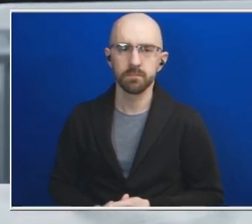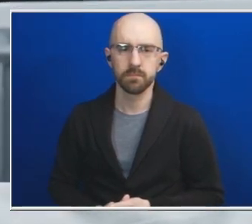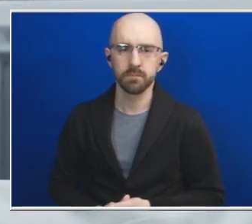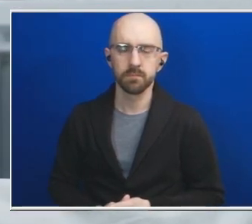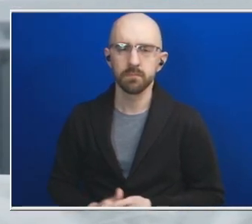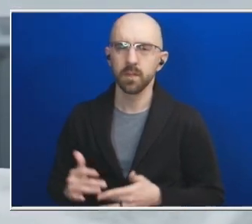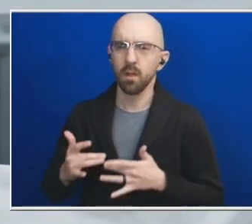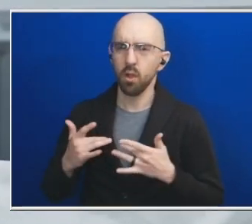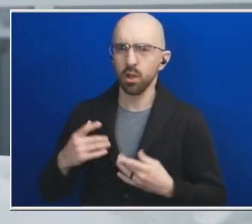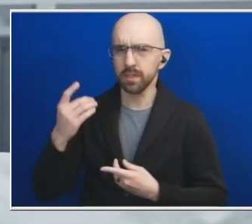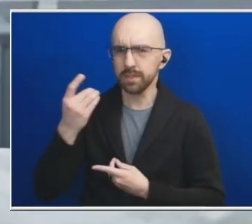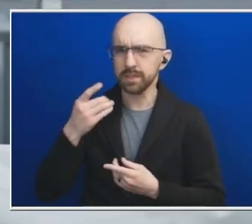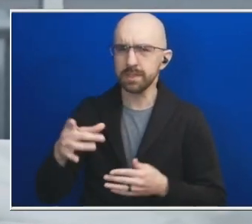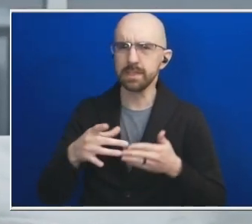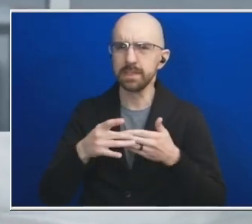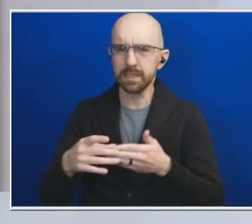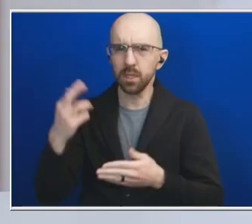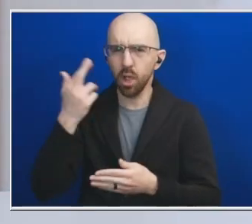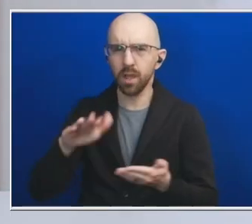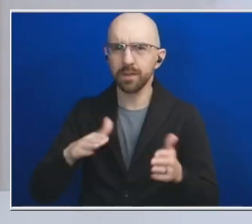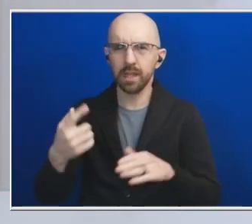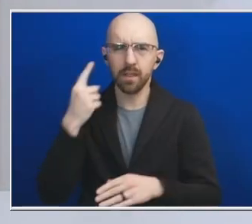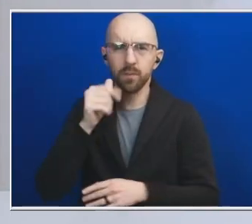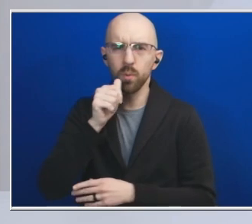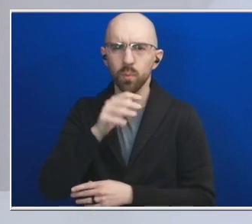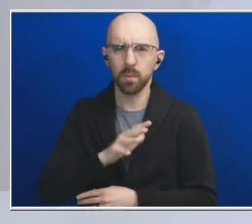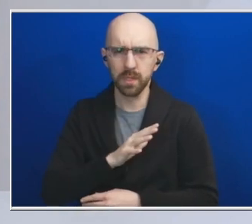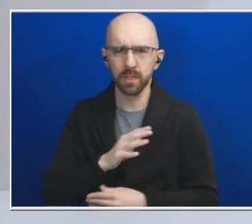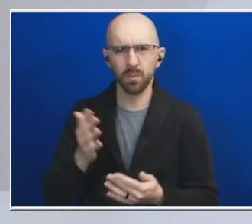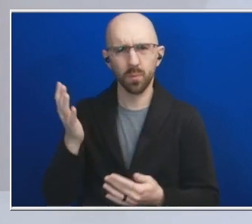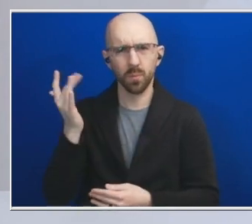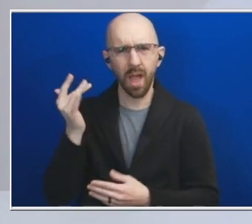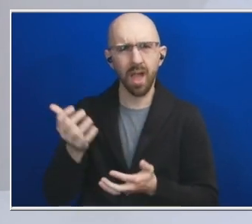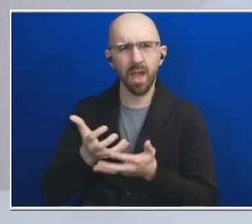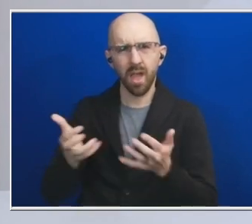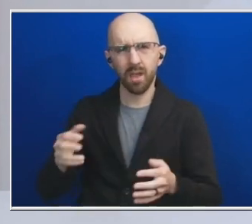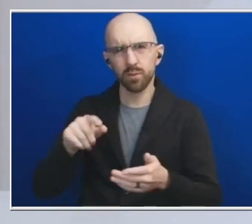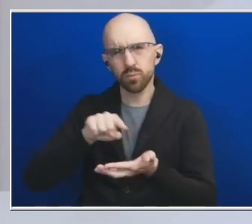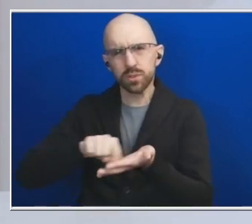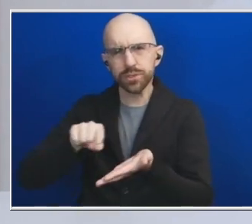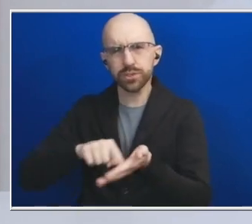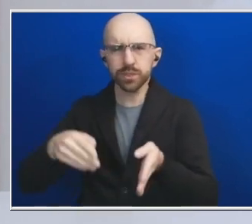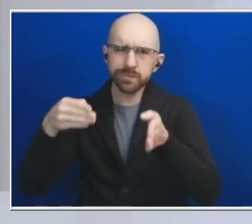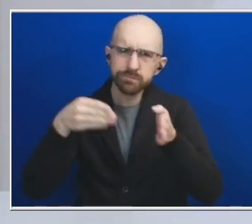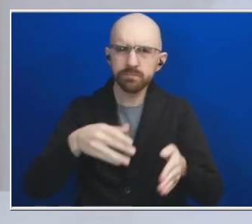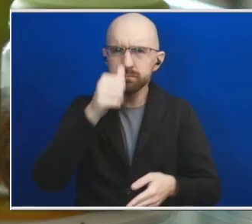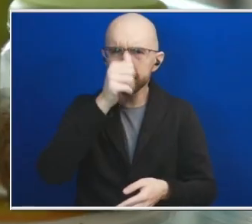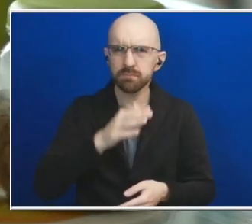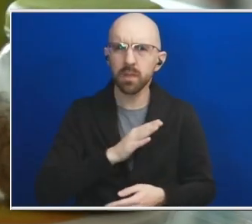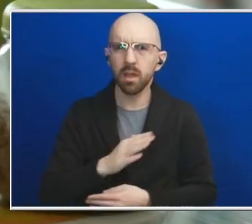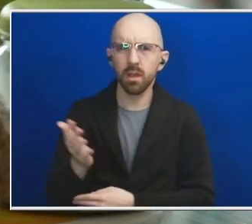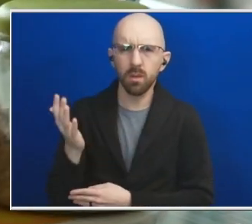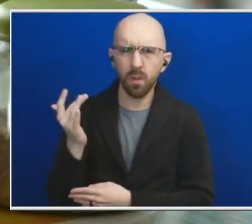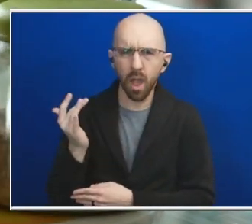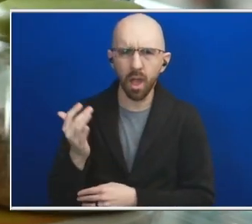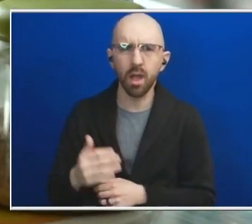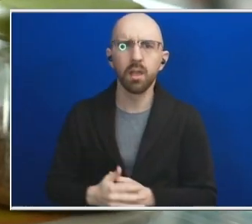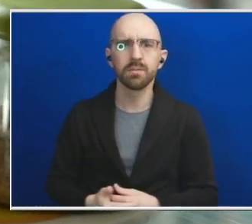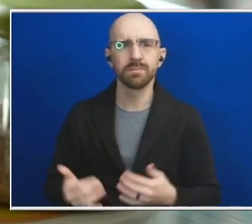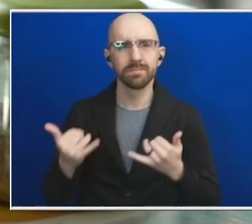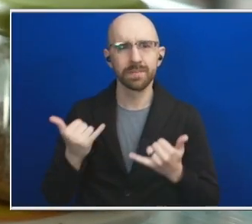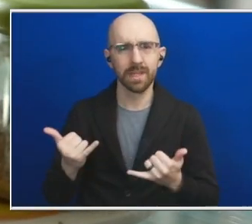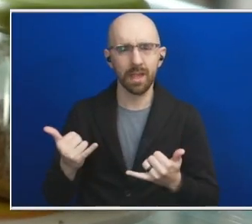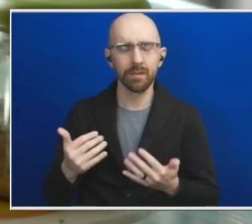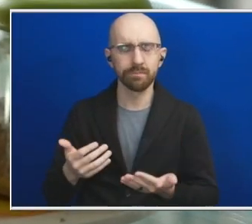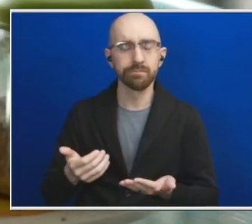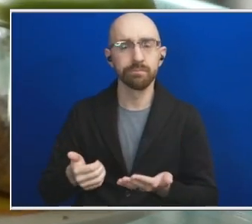disease is the leading cause of death for women. So why is so much of the research centered on men? Most of it is.